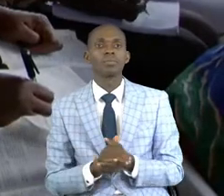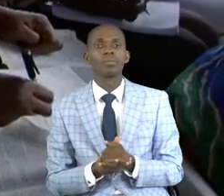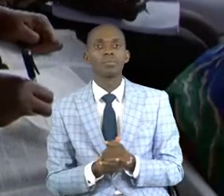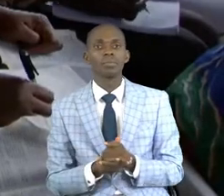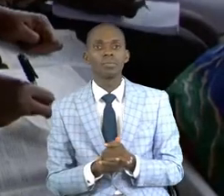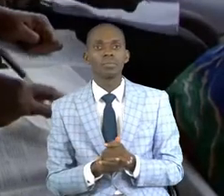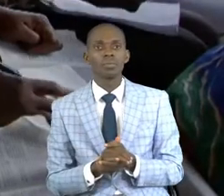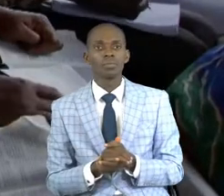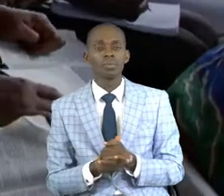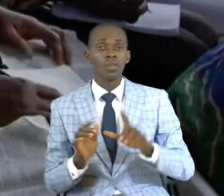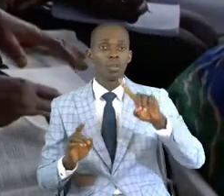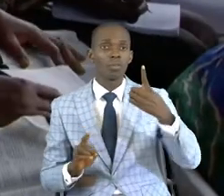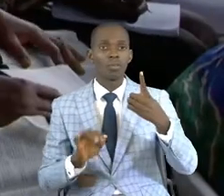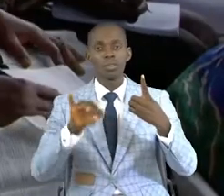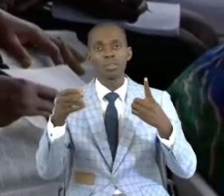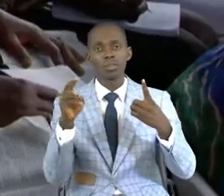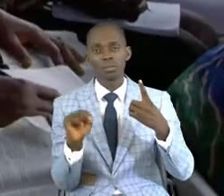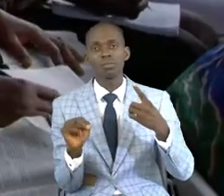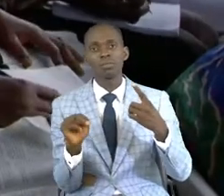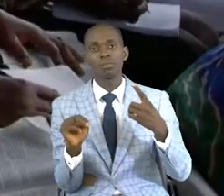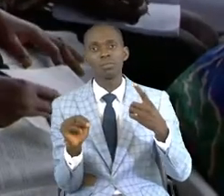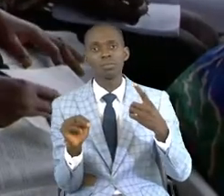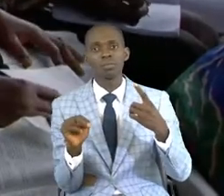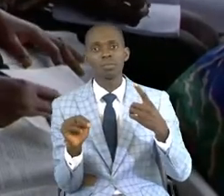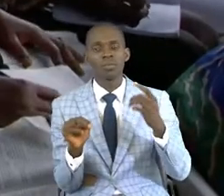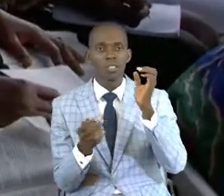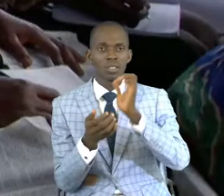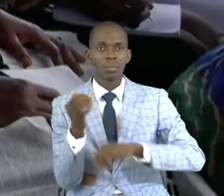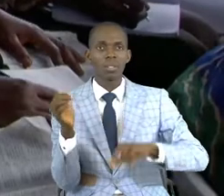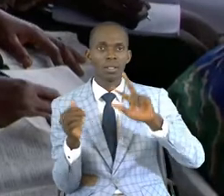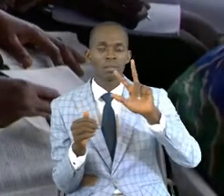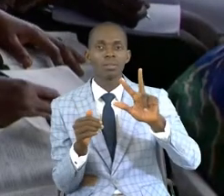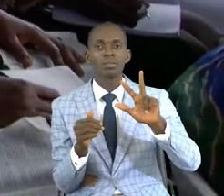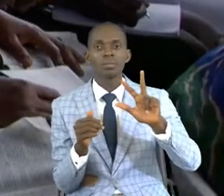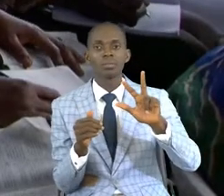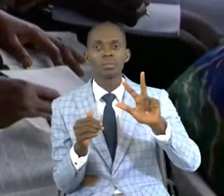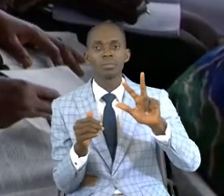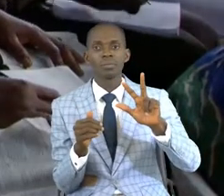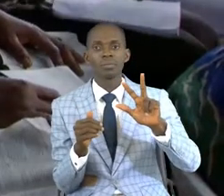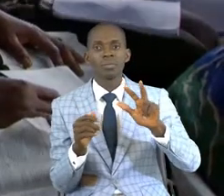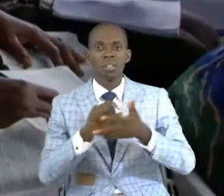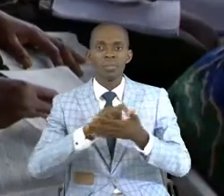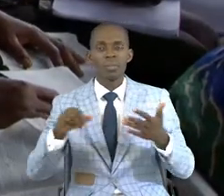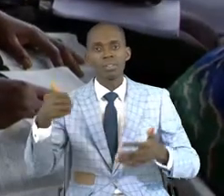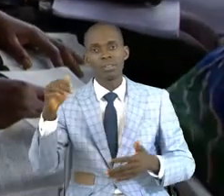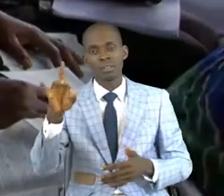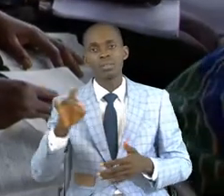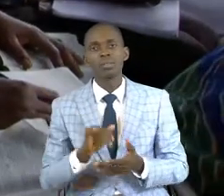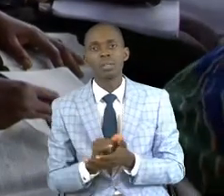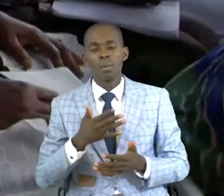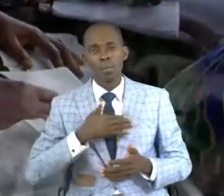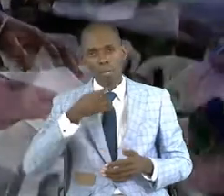1 John chapter 3 verse 18. My little